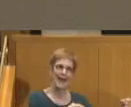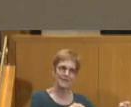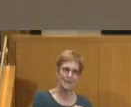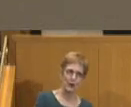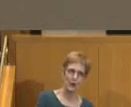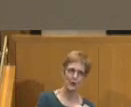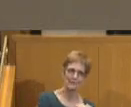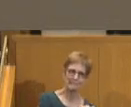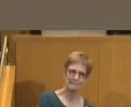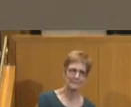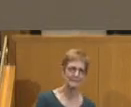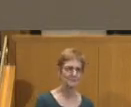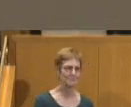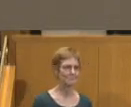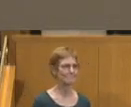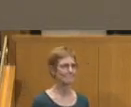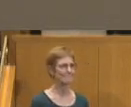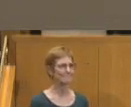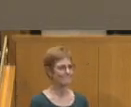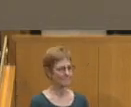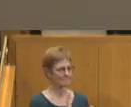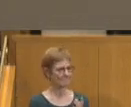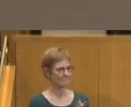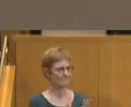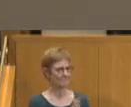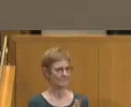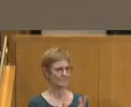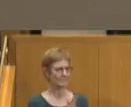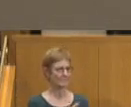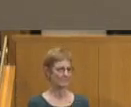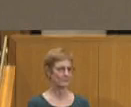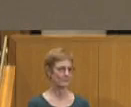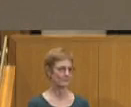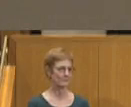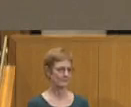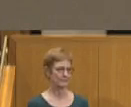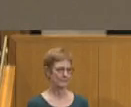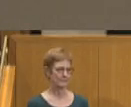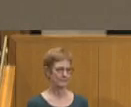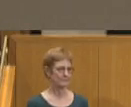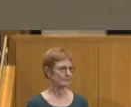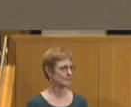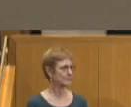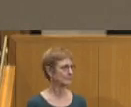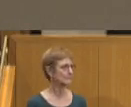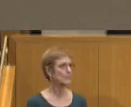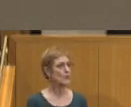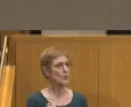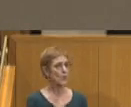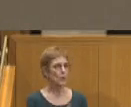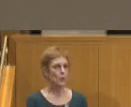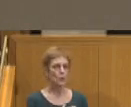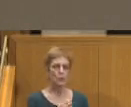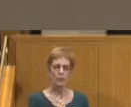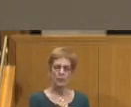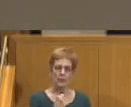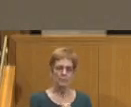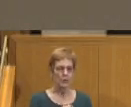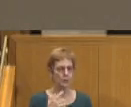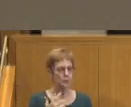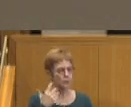leadership. And I also see we have a few leaders here in the room that I want to recognize.